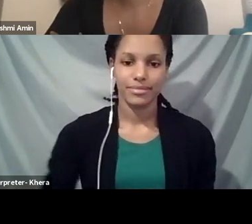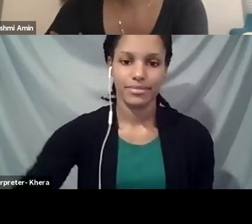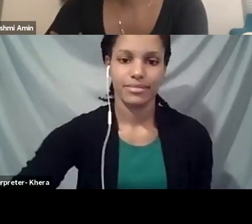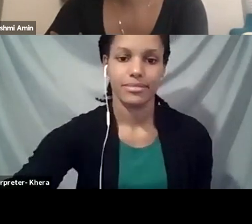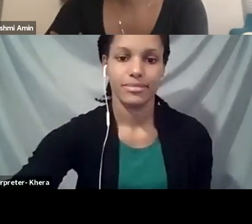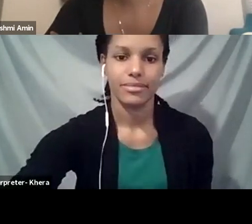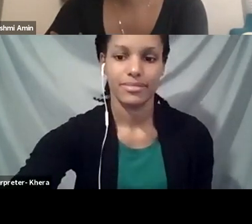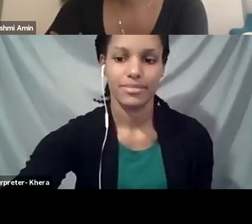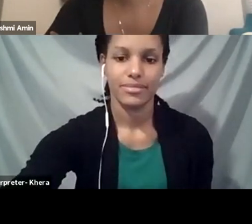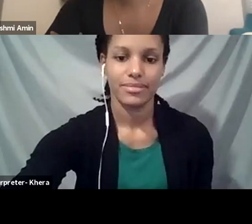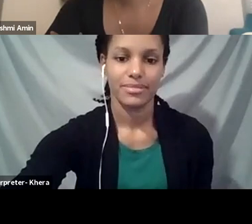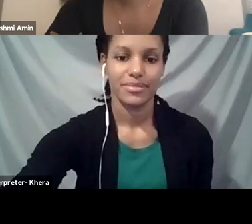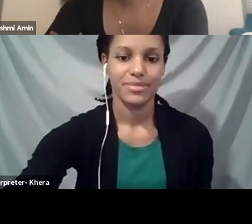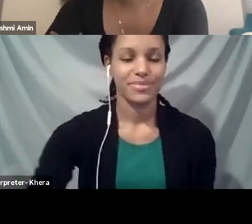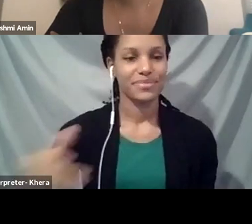All right.